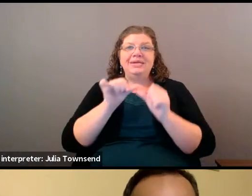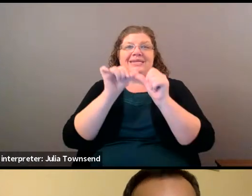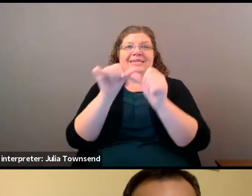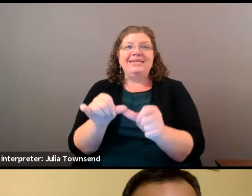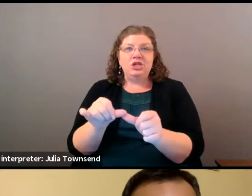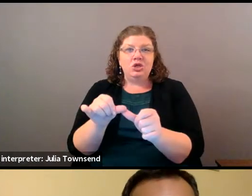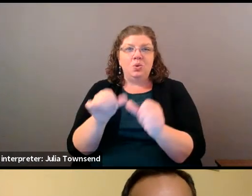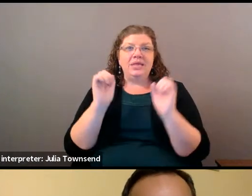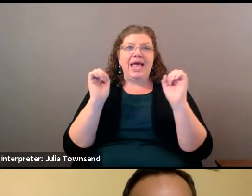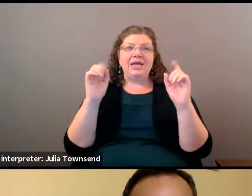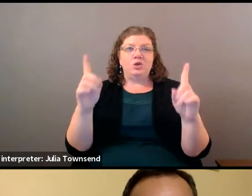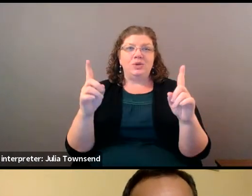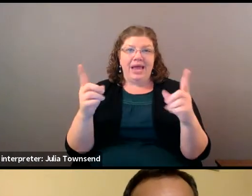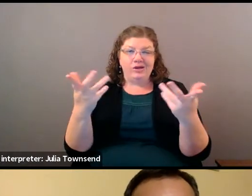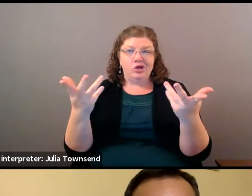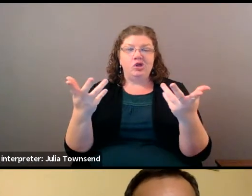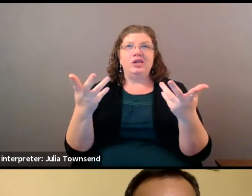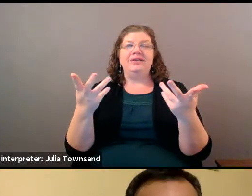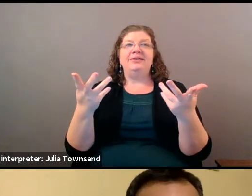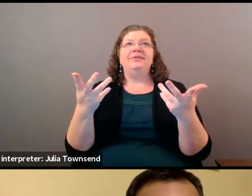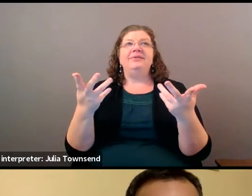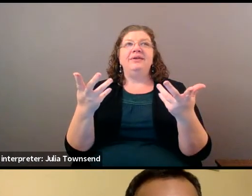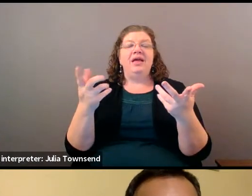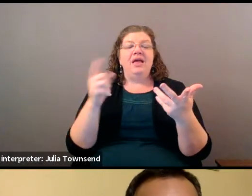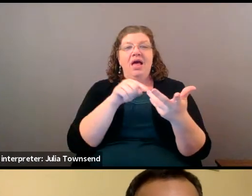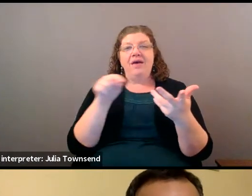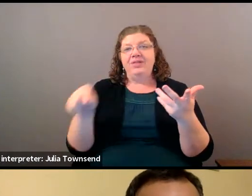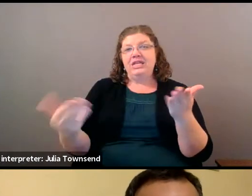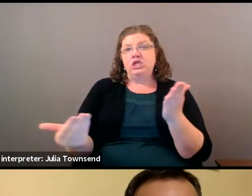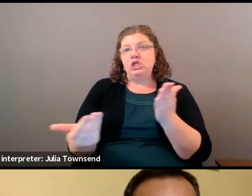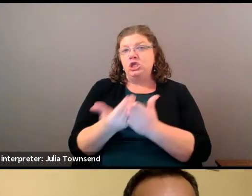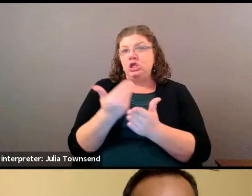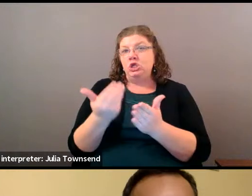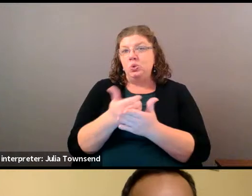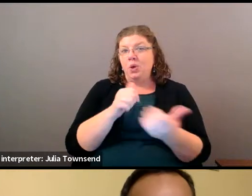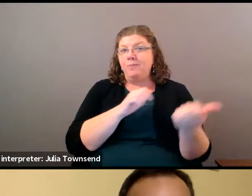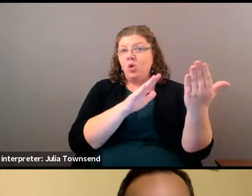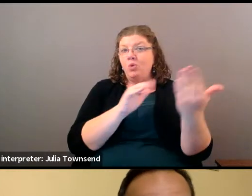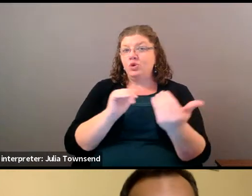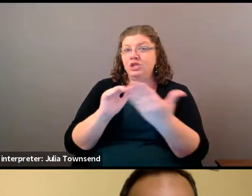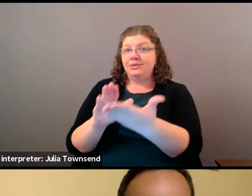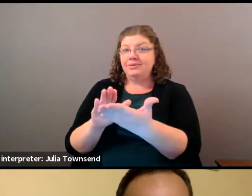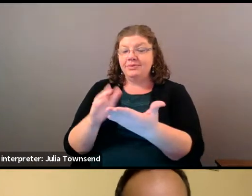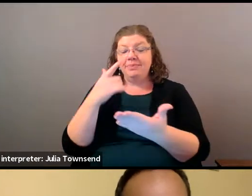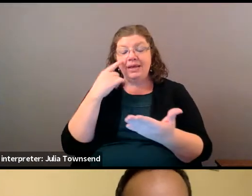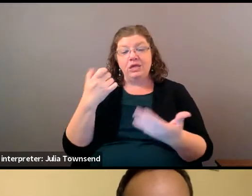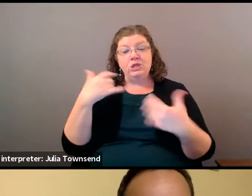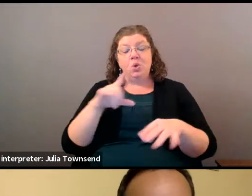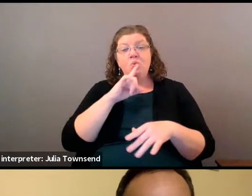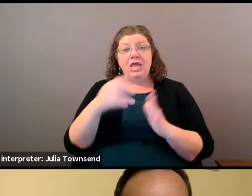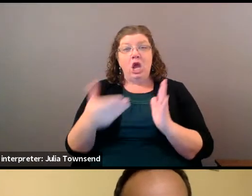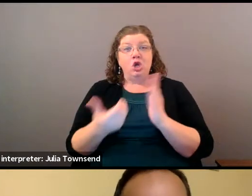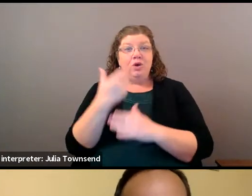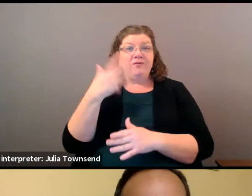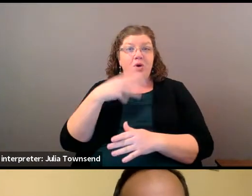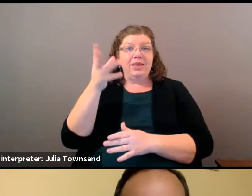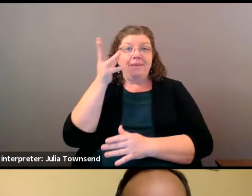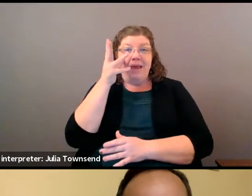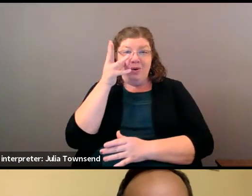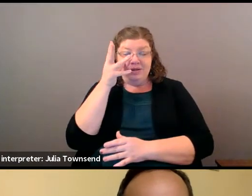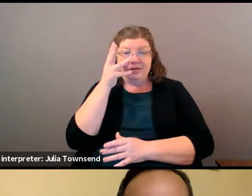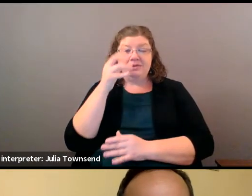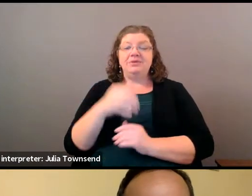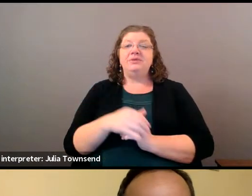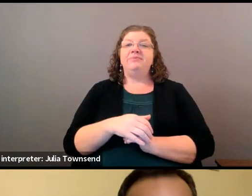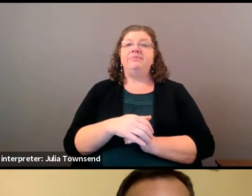the education of these new approaches, because they really are new for the parents, entirely new for the